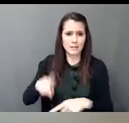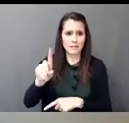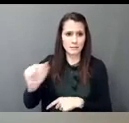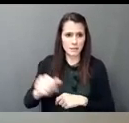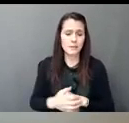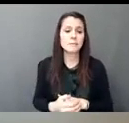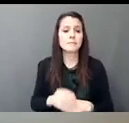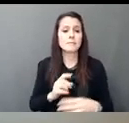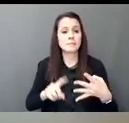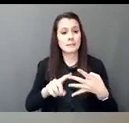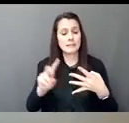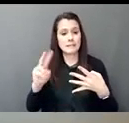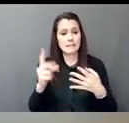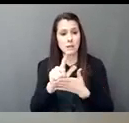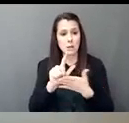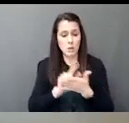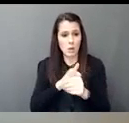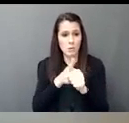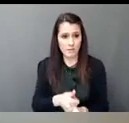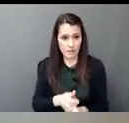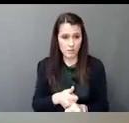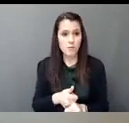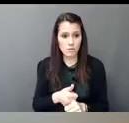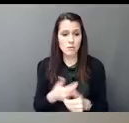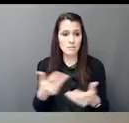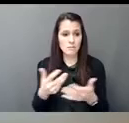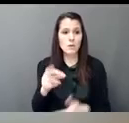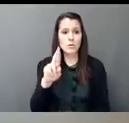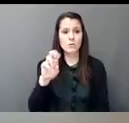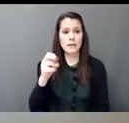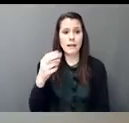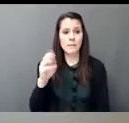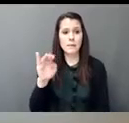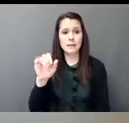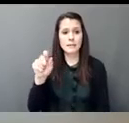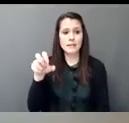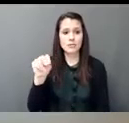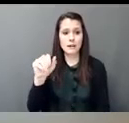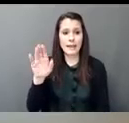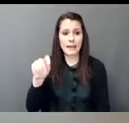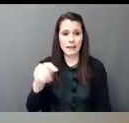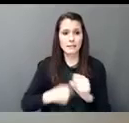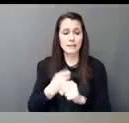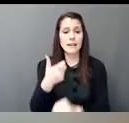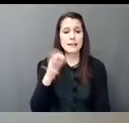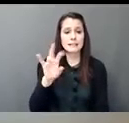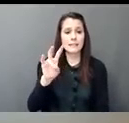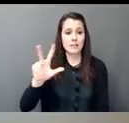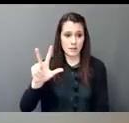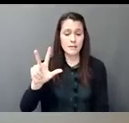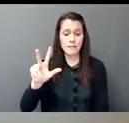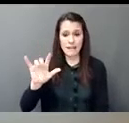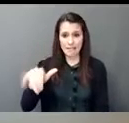law that we work with in DTMB is the Rehabilitation Act of 1973. Within that act, there's